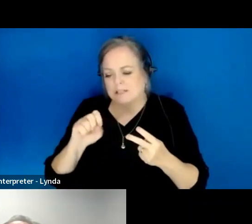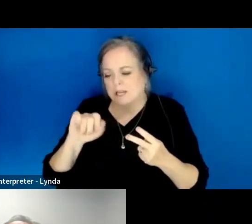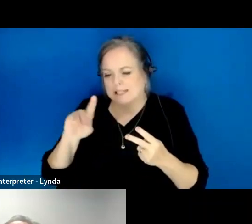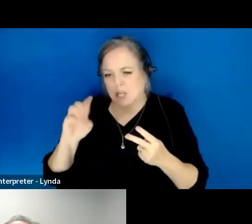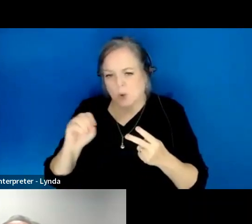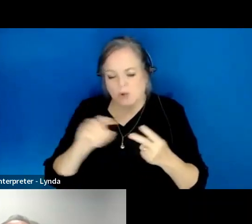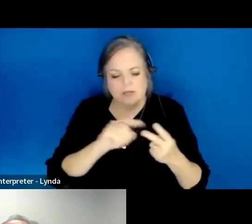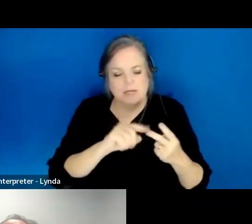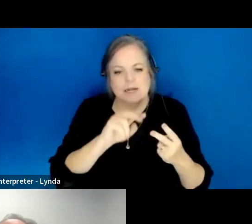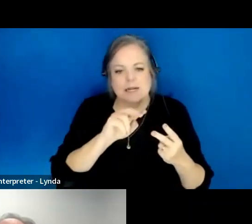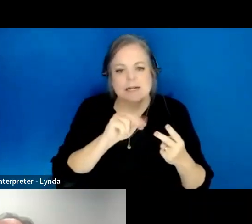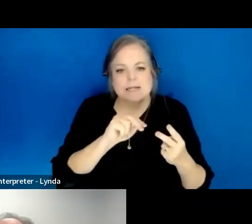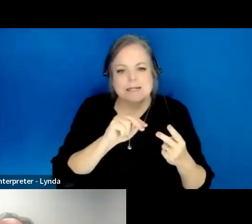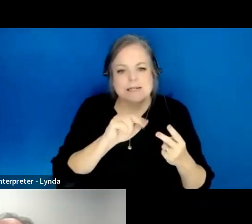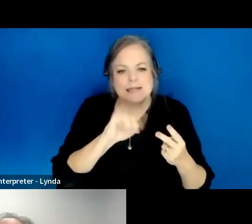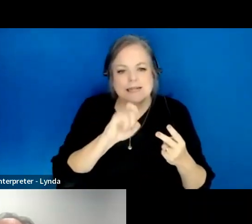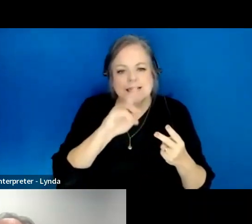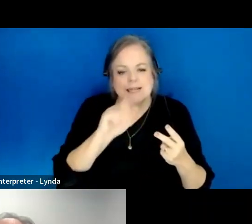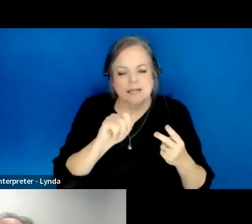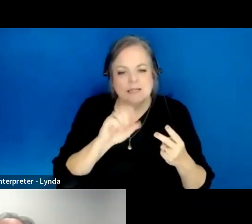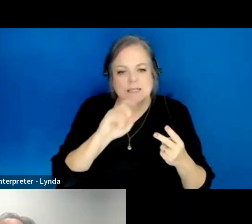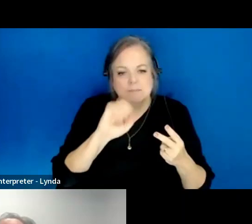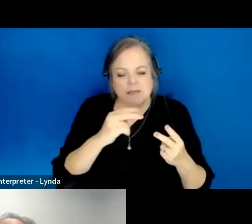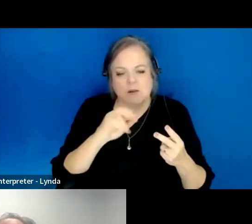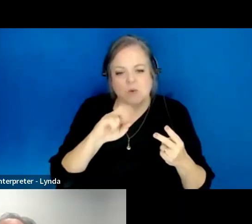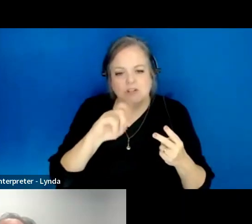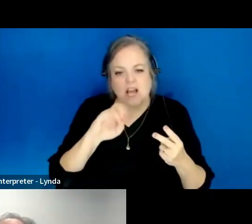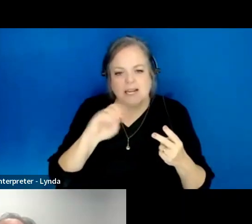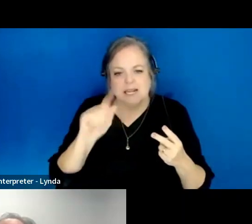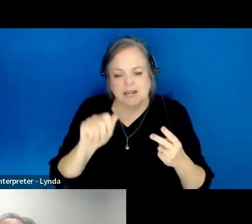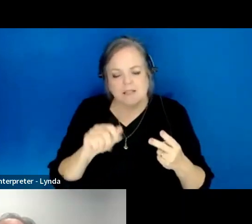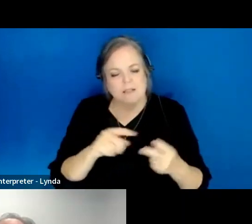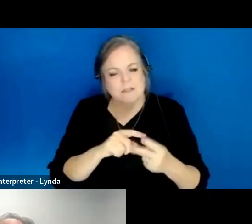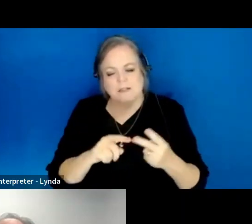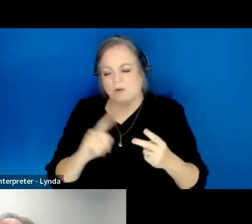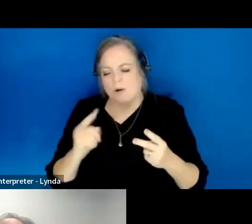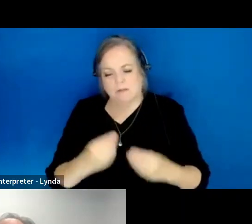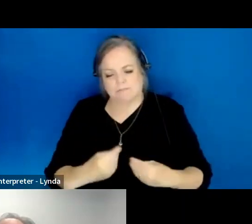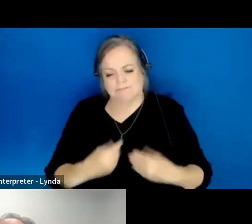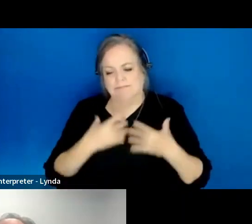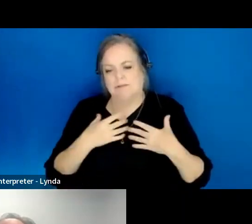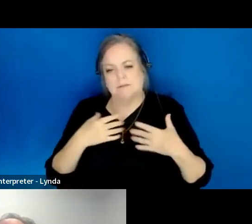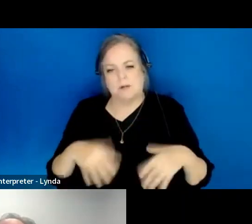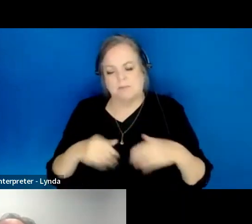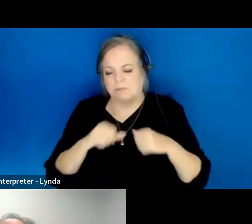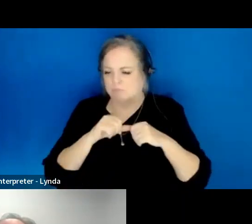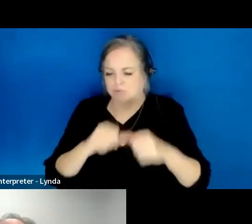Nikita Smith-Rashada. You are awesome. You continue to always inspire me